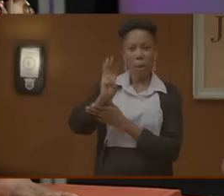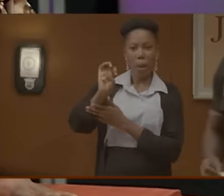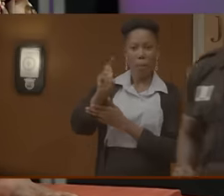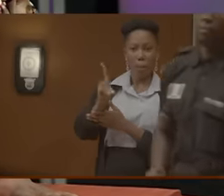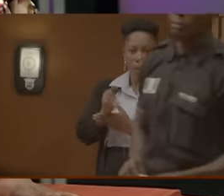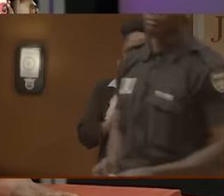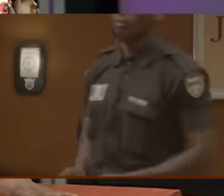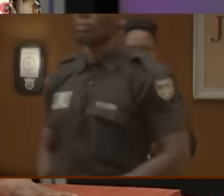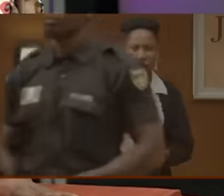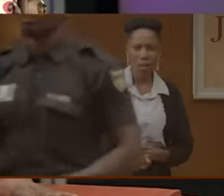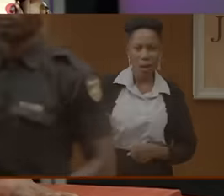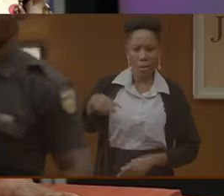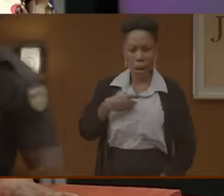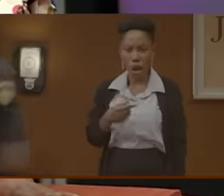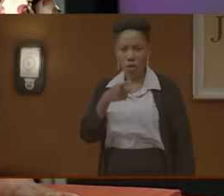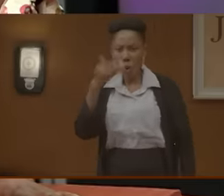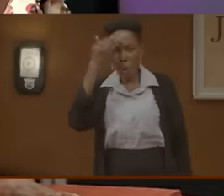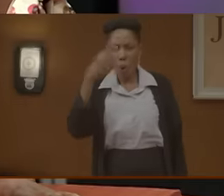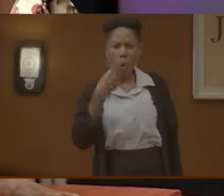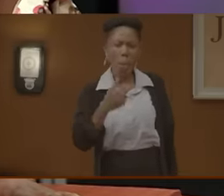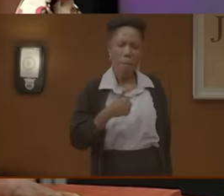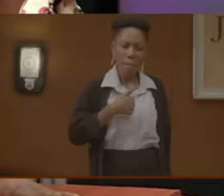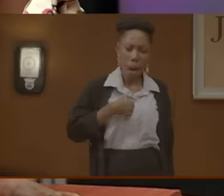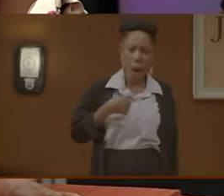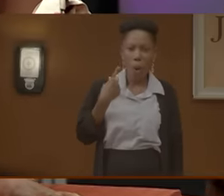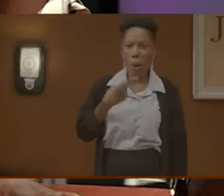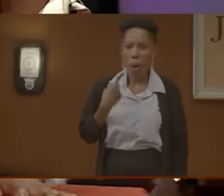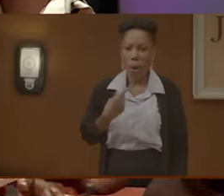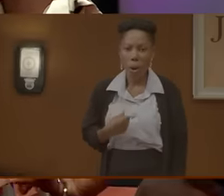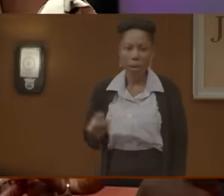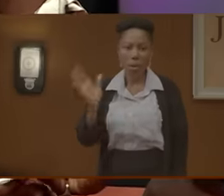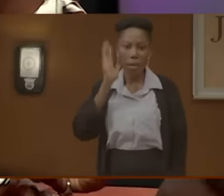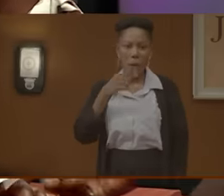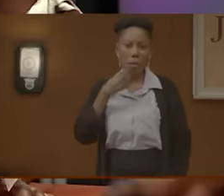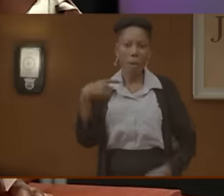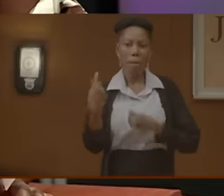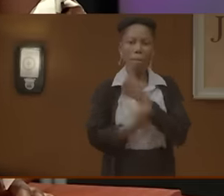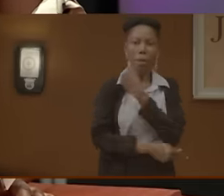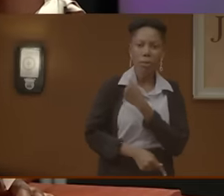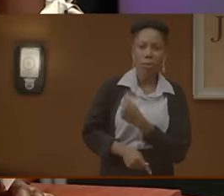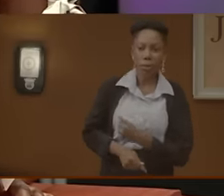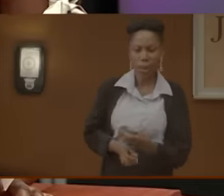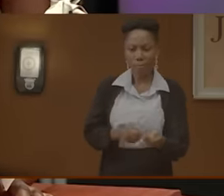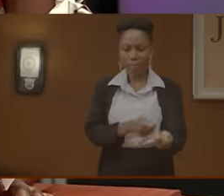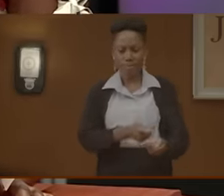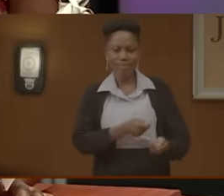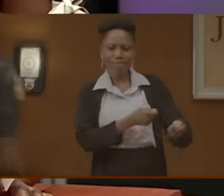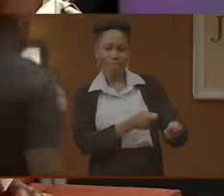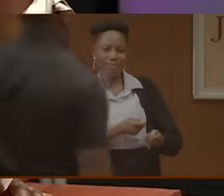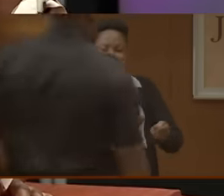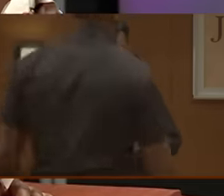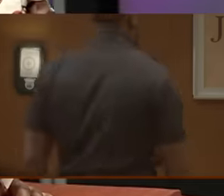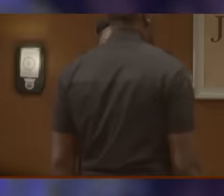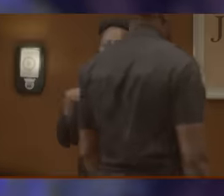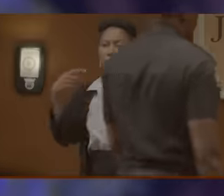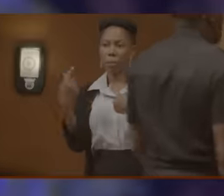Do you know whom he is? That he must do me something today. And now he started dragging me, beating me that